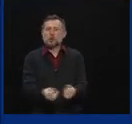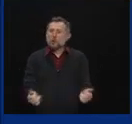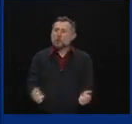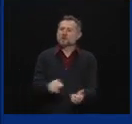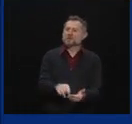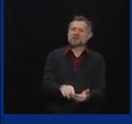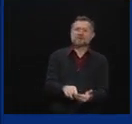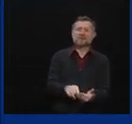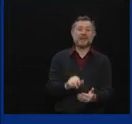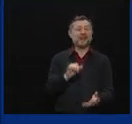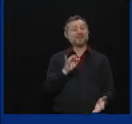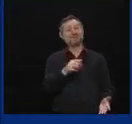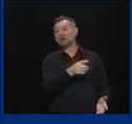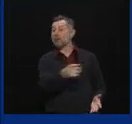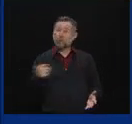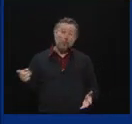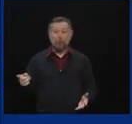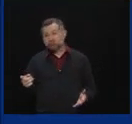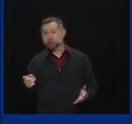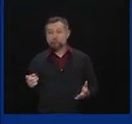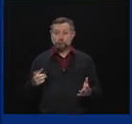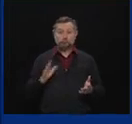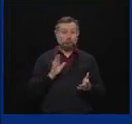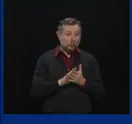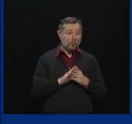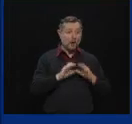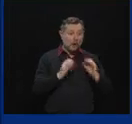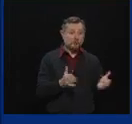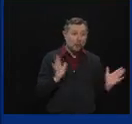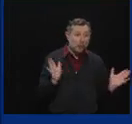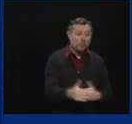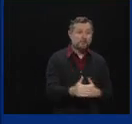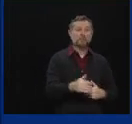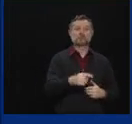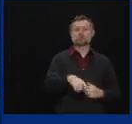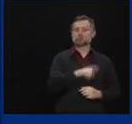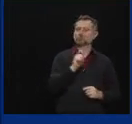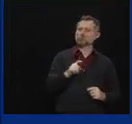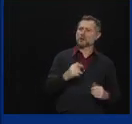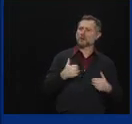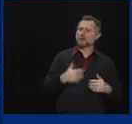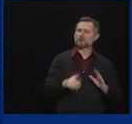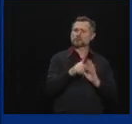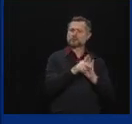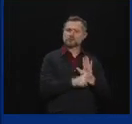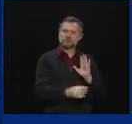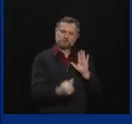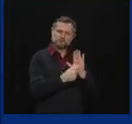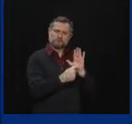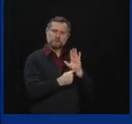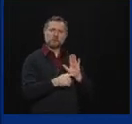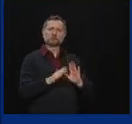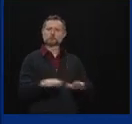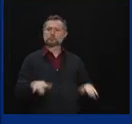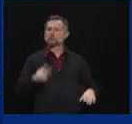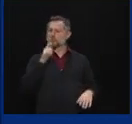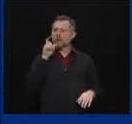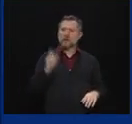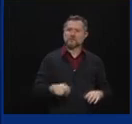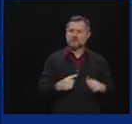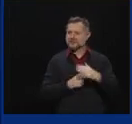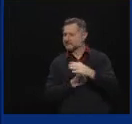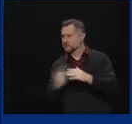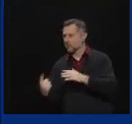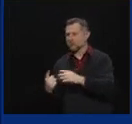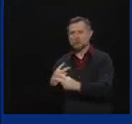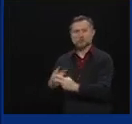if there is a school, there's a classroom, let there be a protocol where children do not have to quarantine at home alone. If they